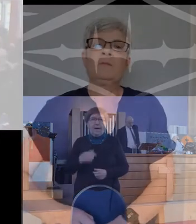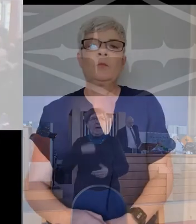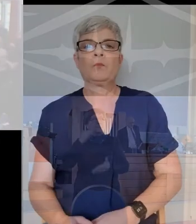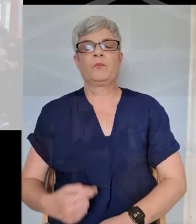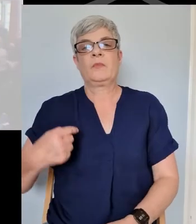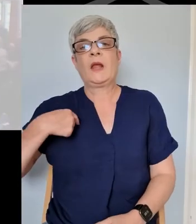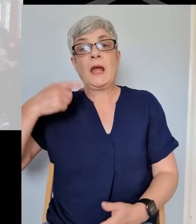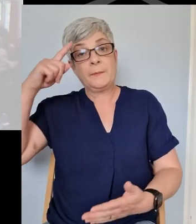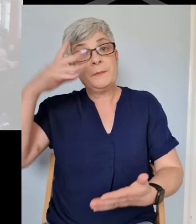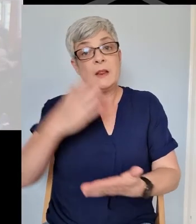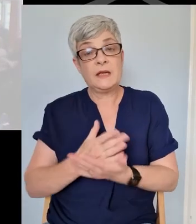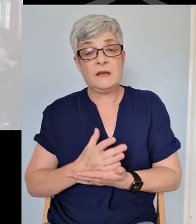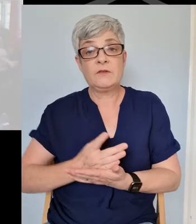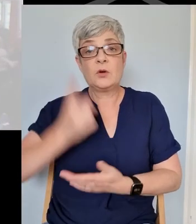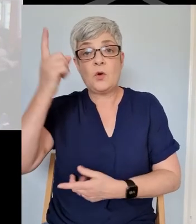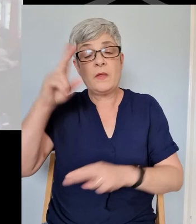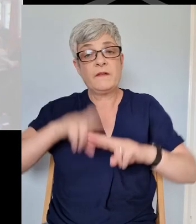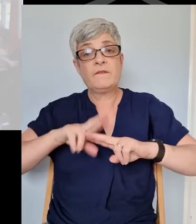I believe that